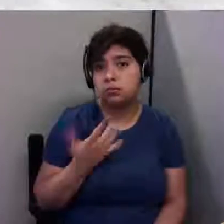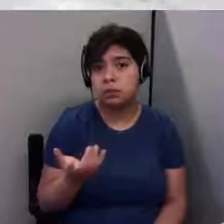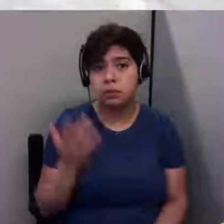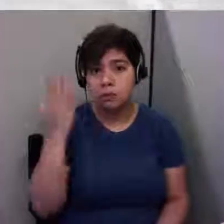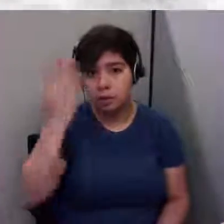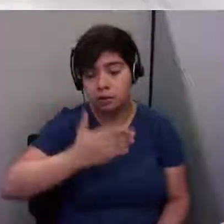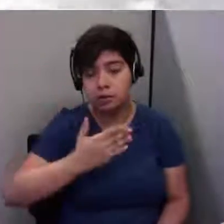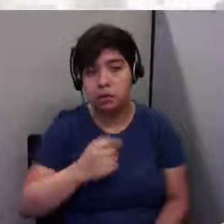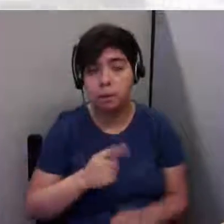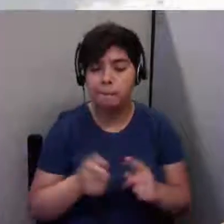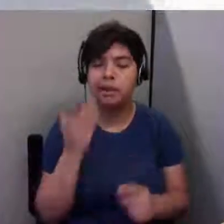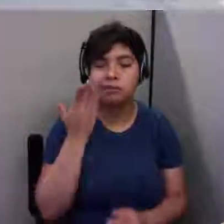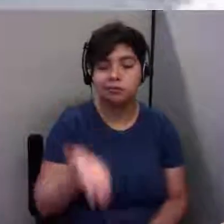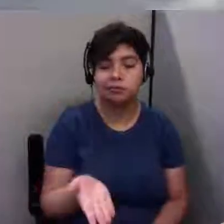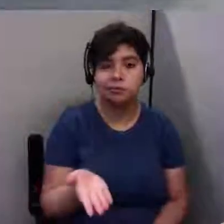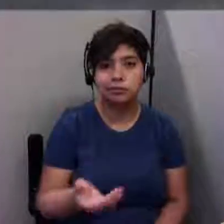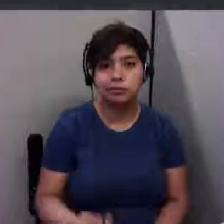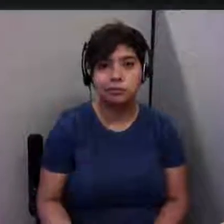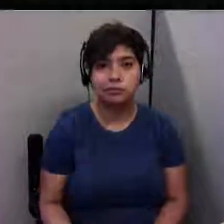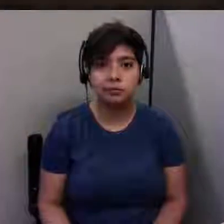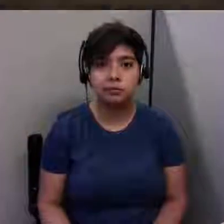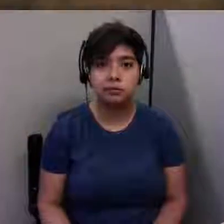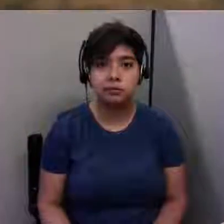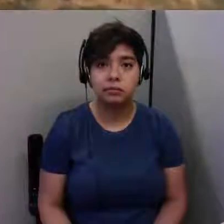invisible, but they are still there.